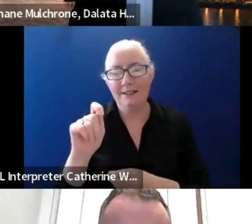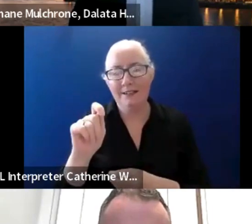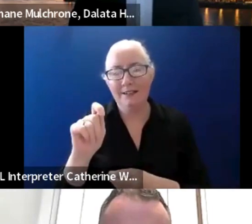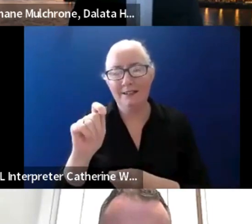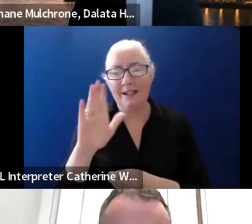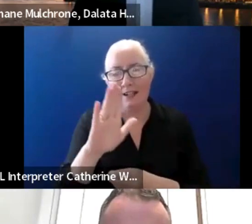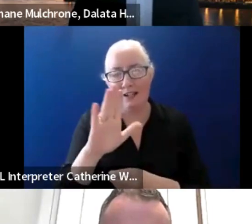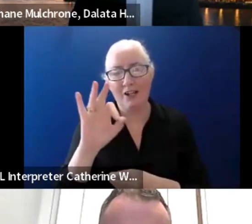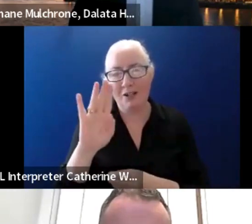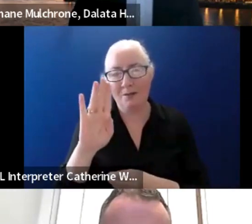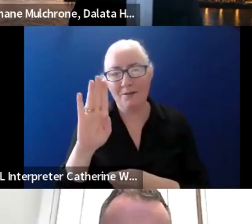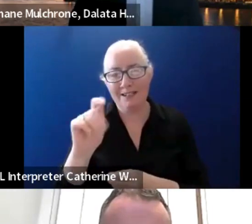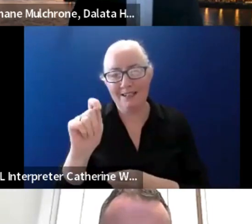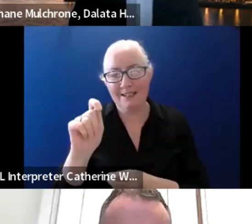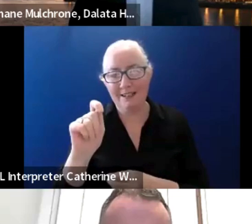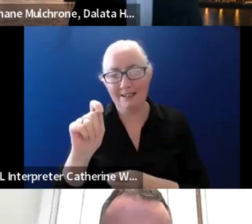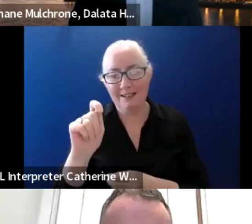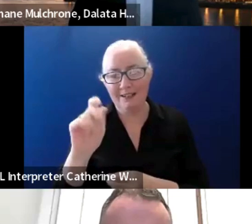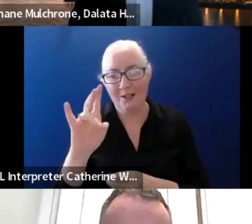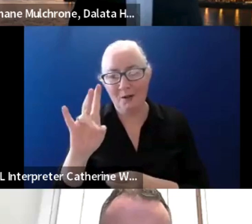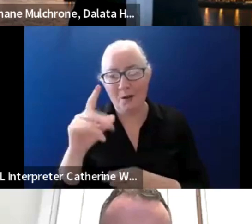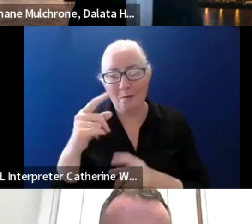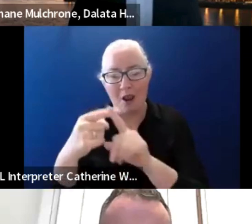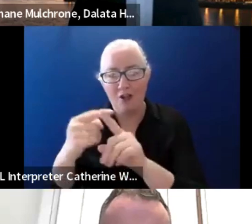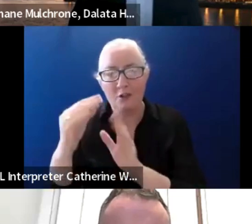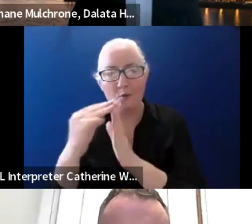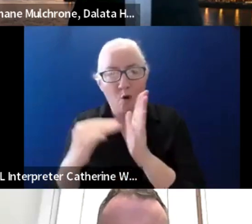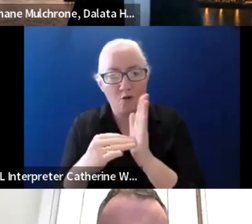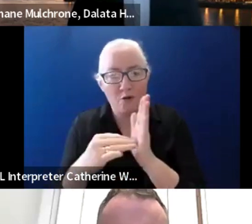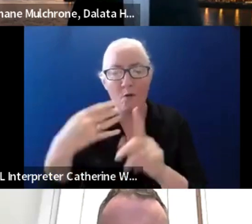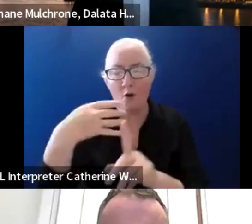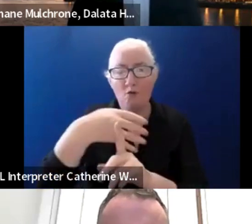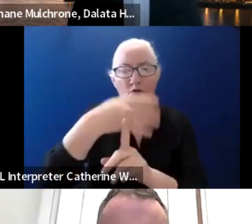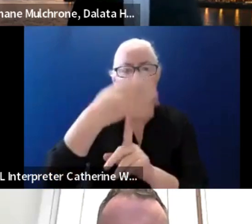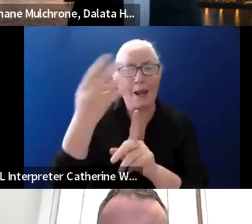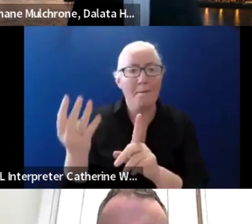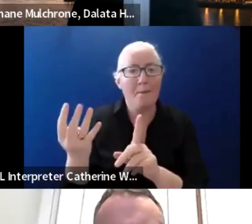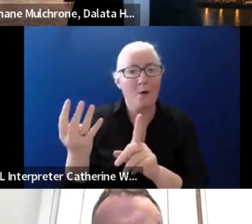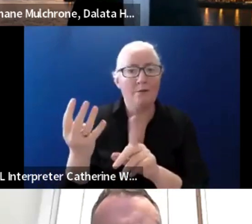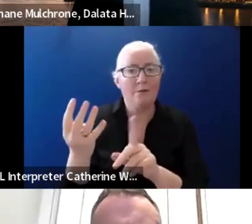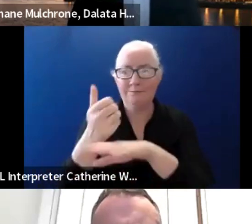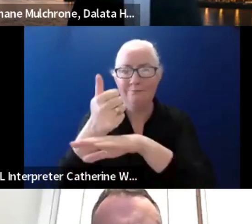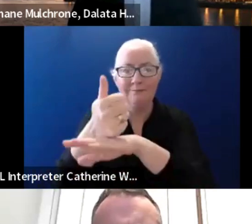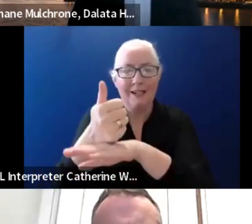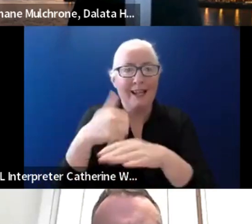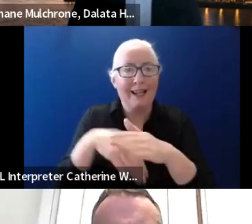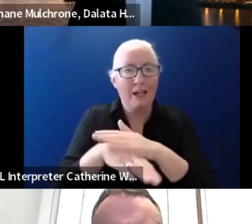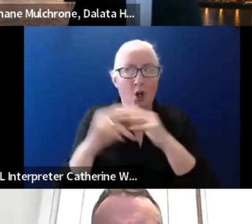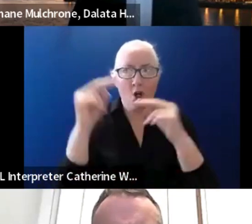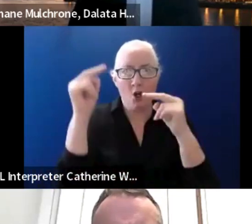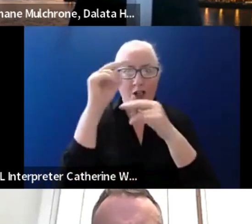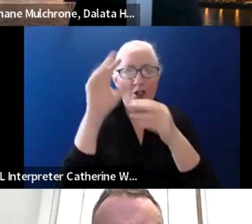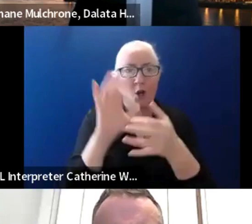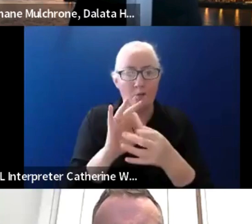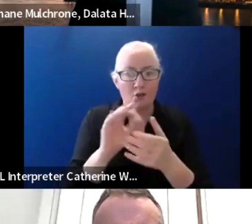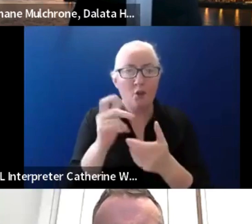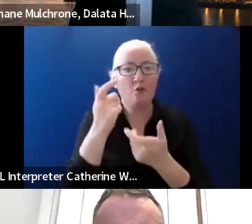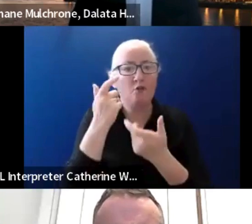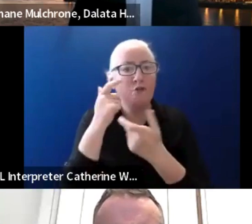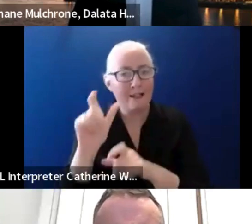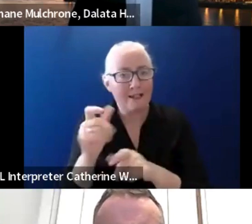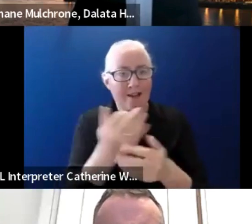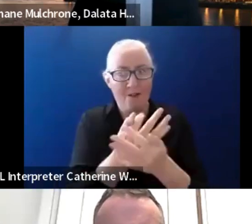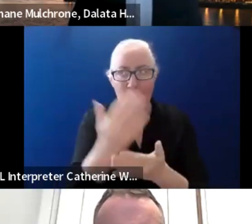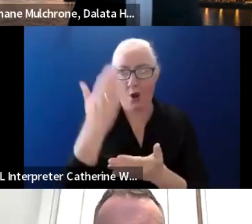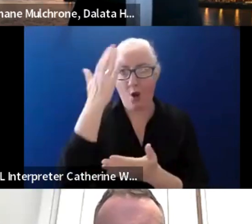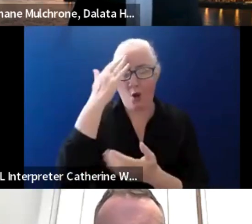LGBT plus program where the rainbow goes up within the organisation and in the nursing home, so that our residents and our families also know